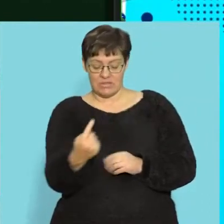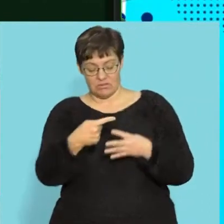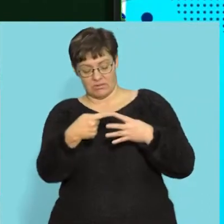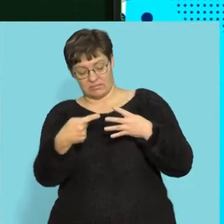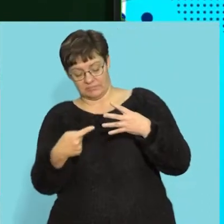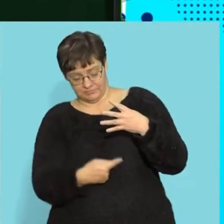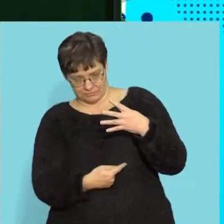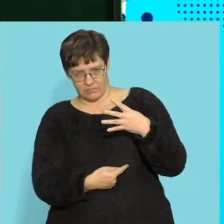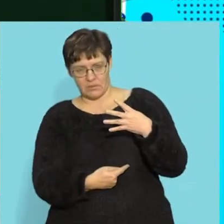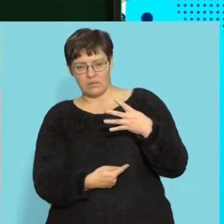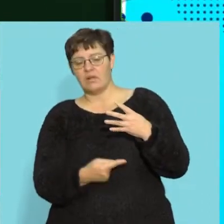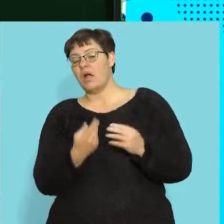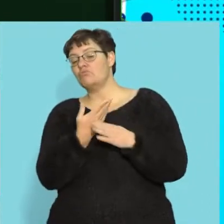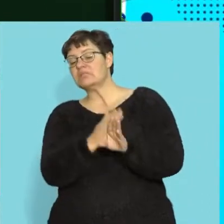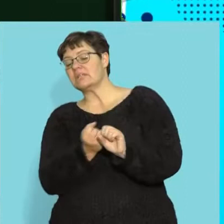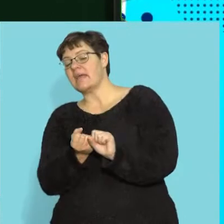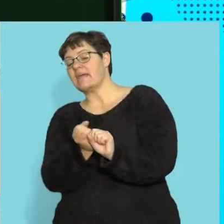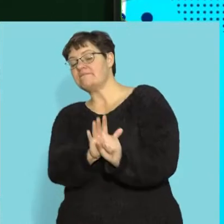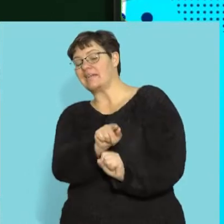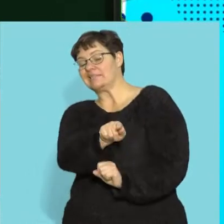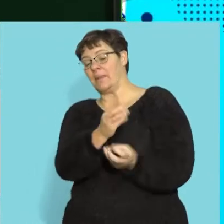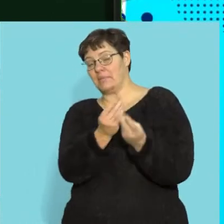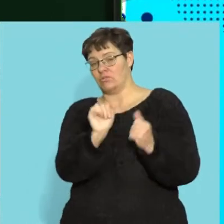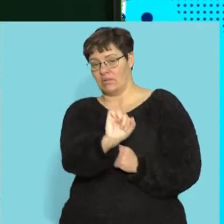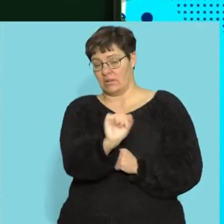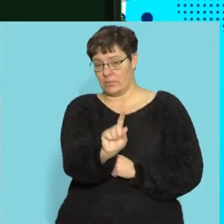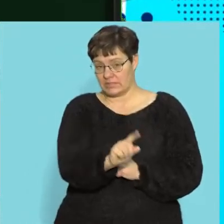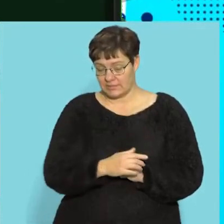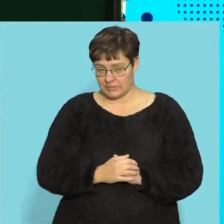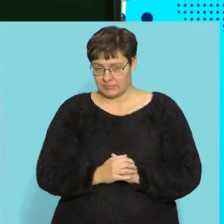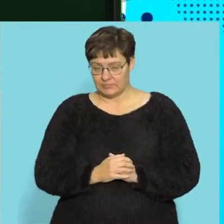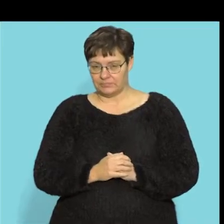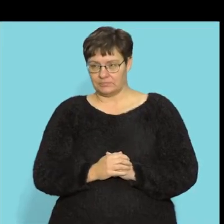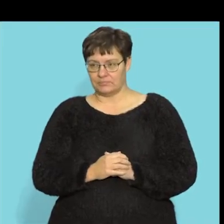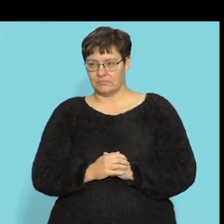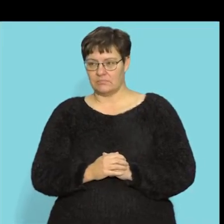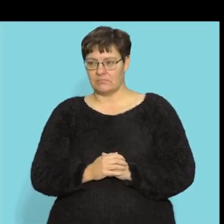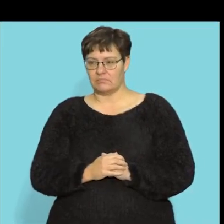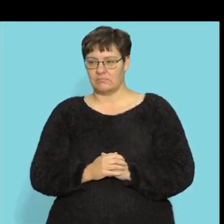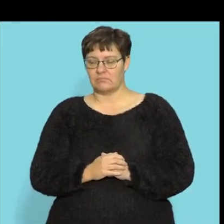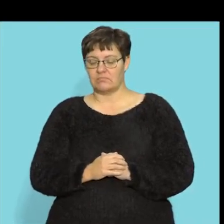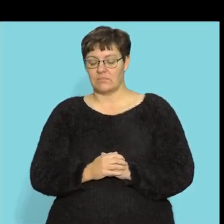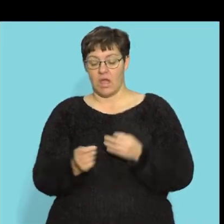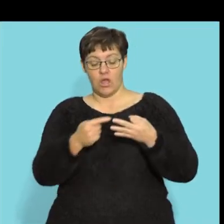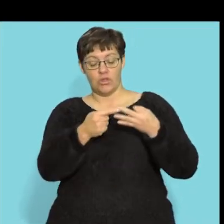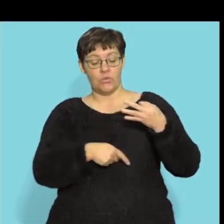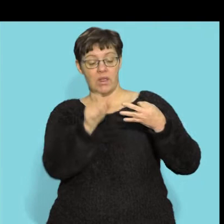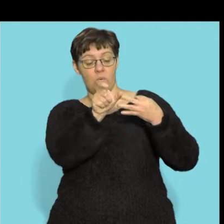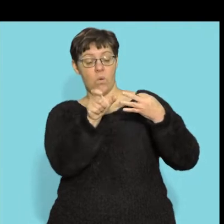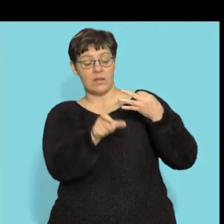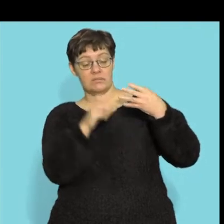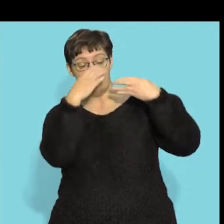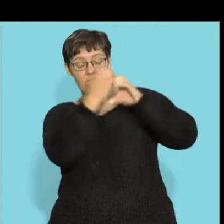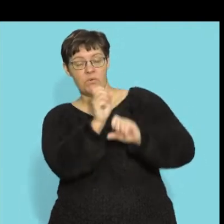one of these 4 factors actually affect resistance of a material, right? So the 3 that we want to